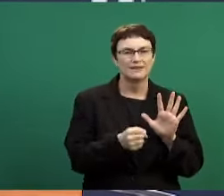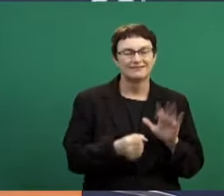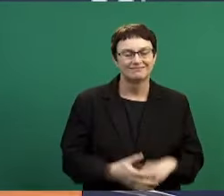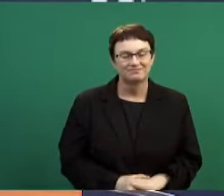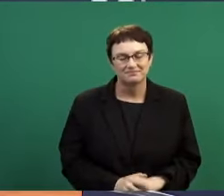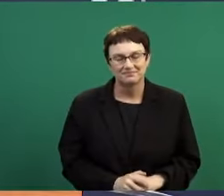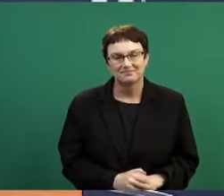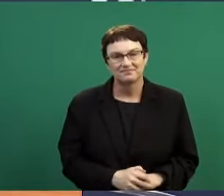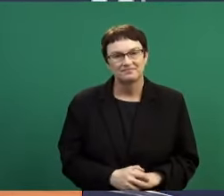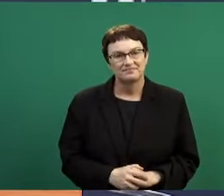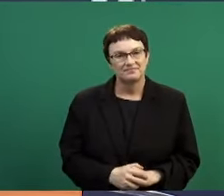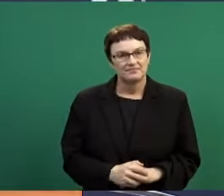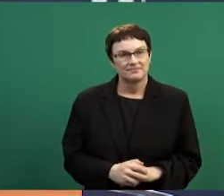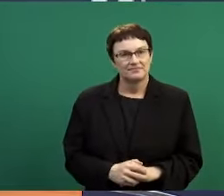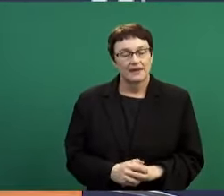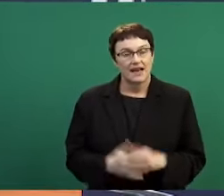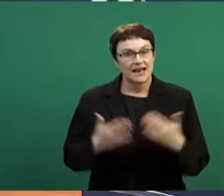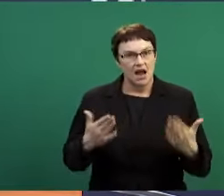Tembi Le,